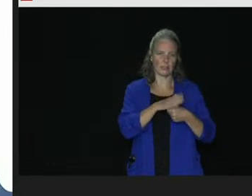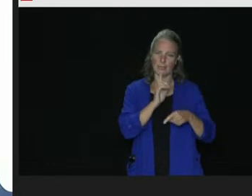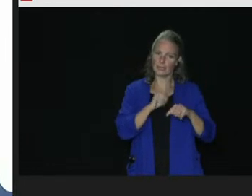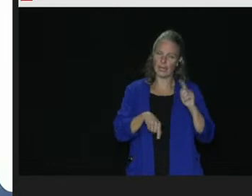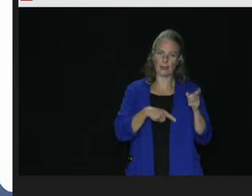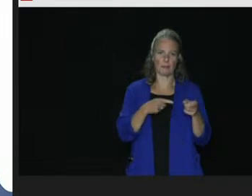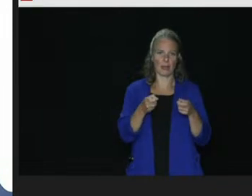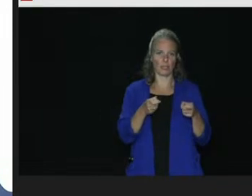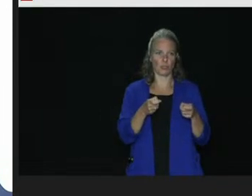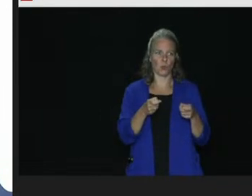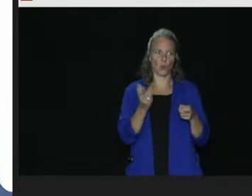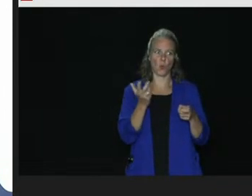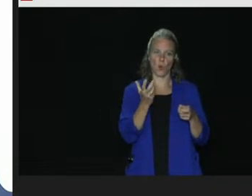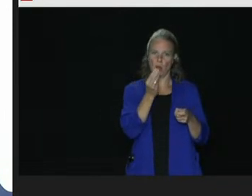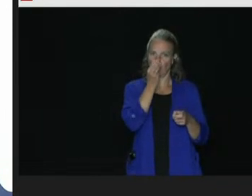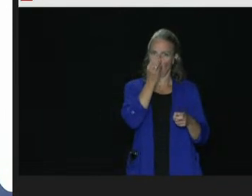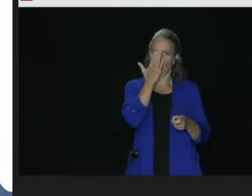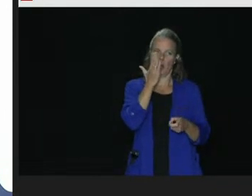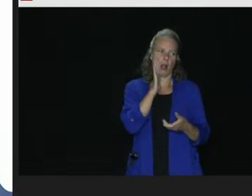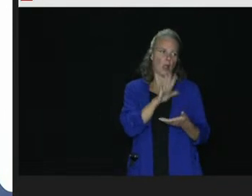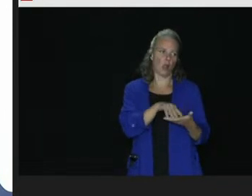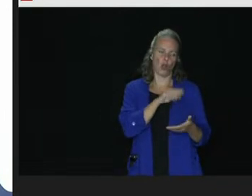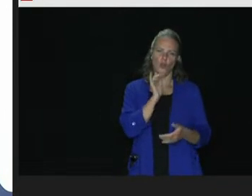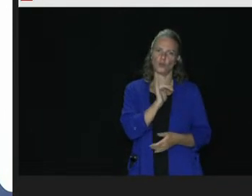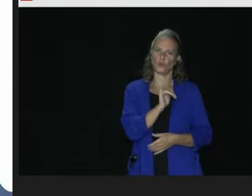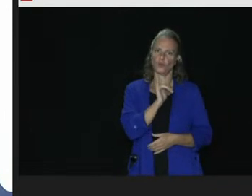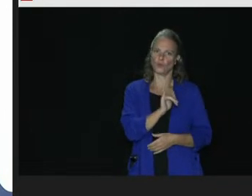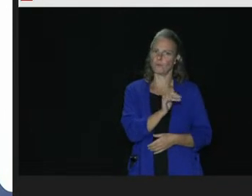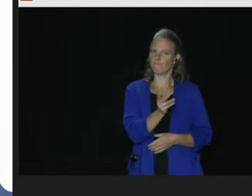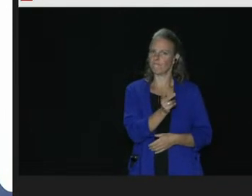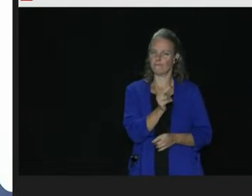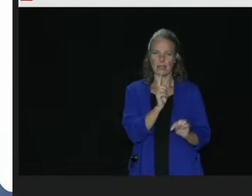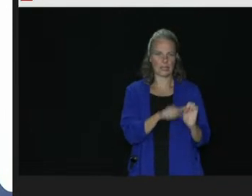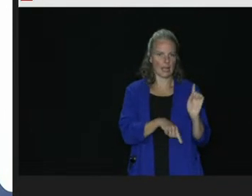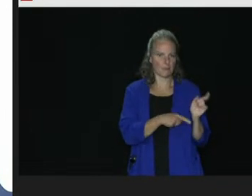a hard-learned lesson.